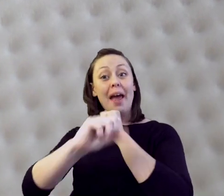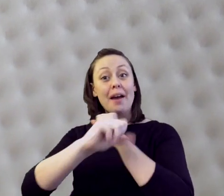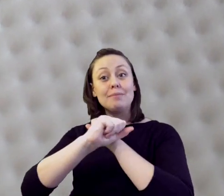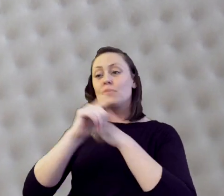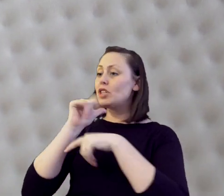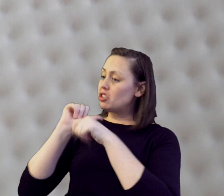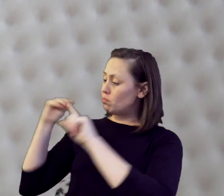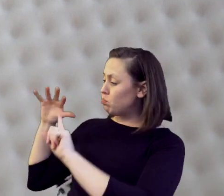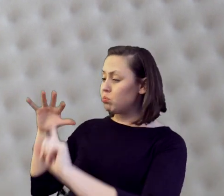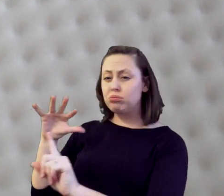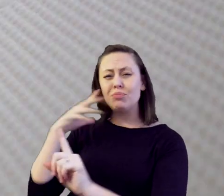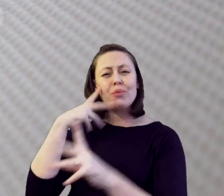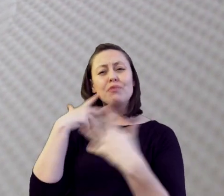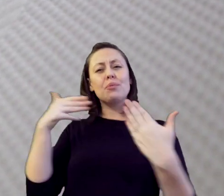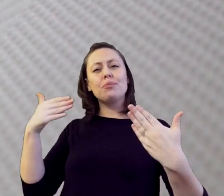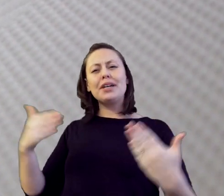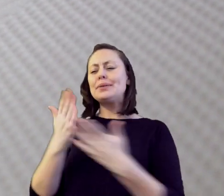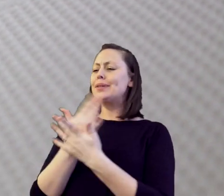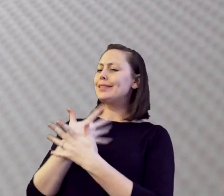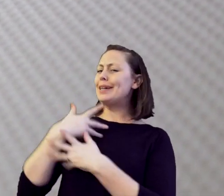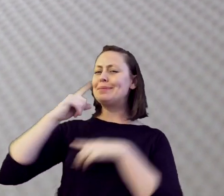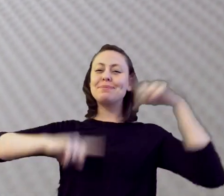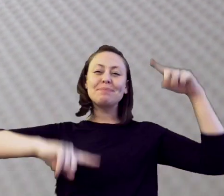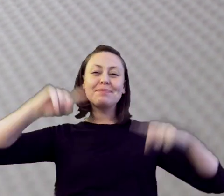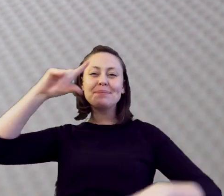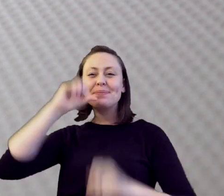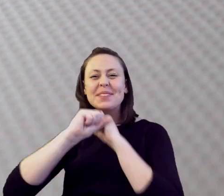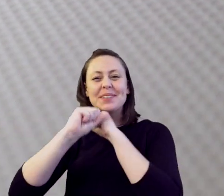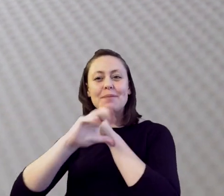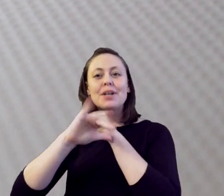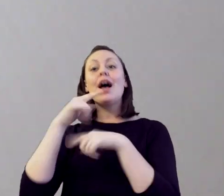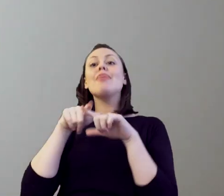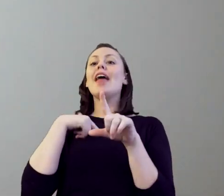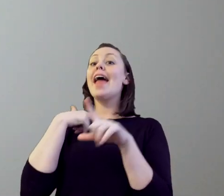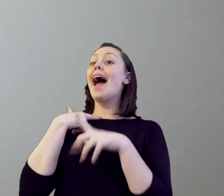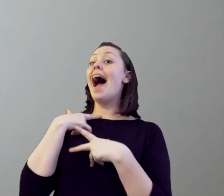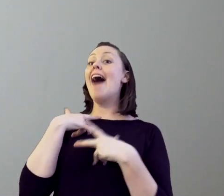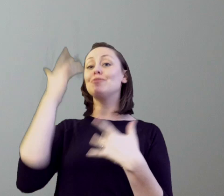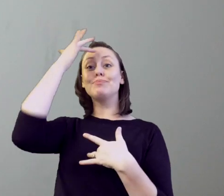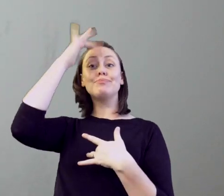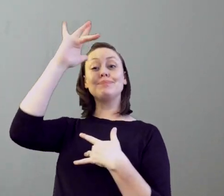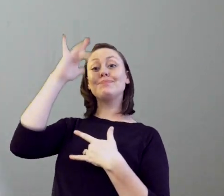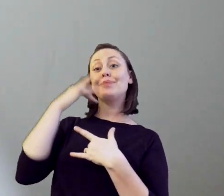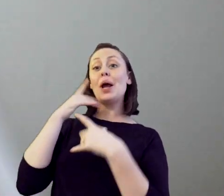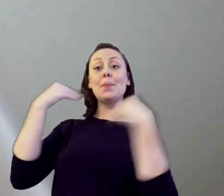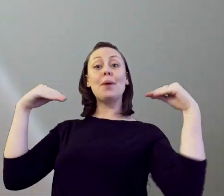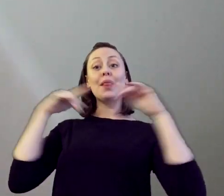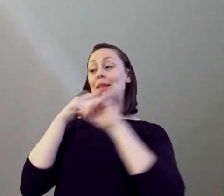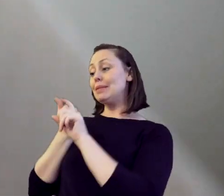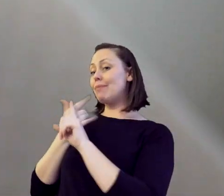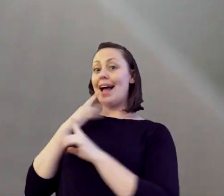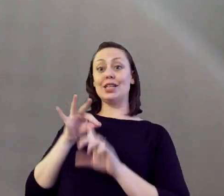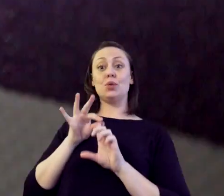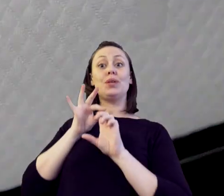them into the spotlight. From here, with some pretty wacky commercials, Purple have cleverly marketed themselves